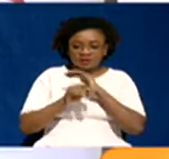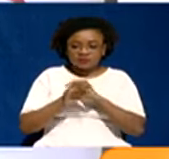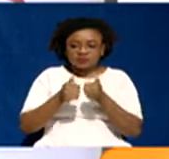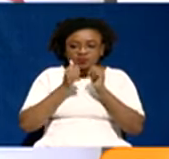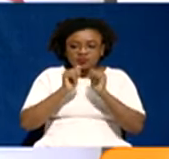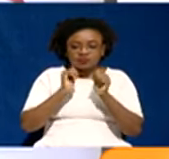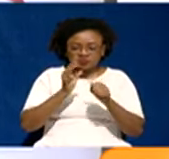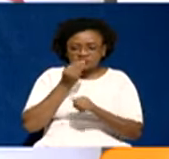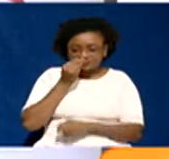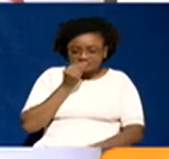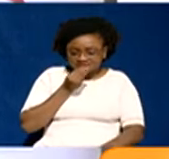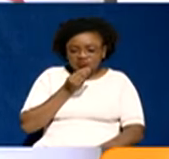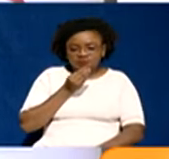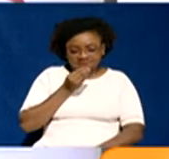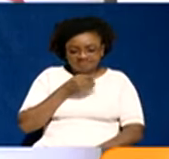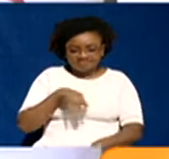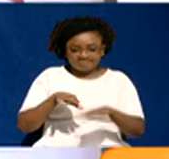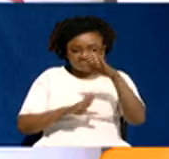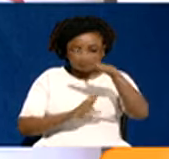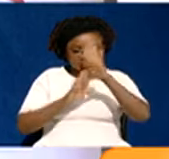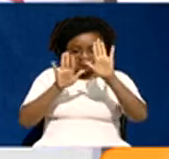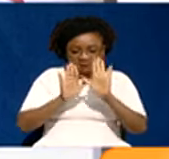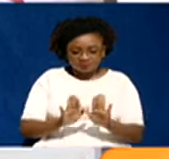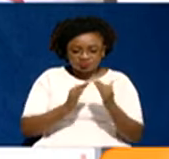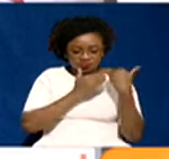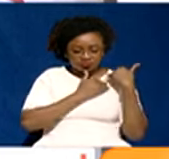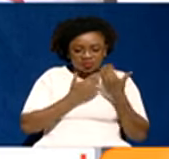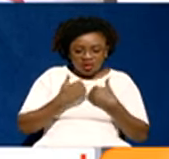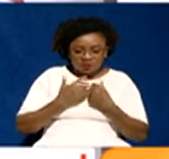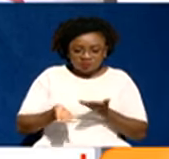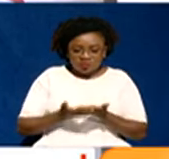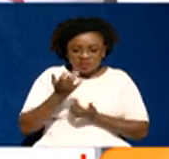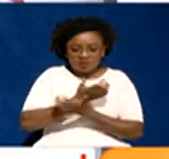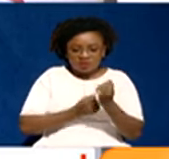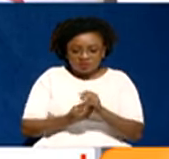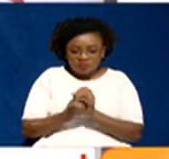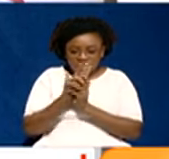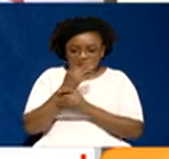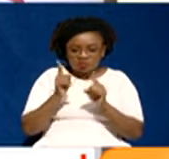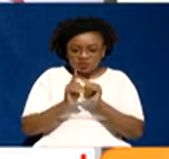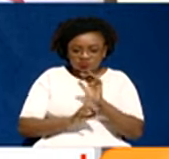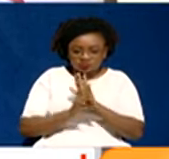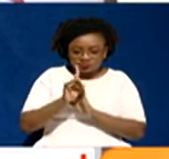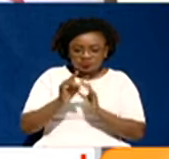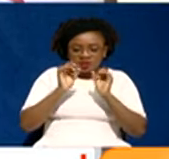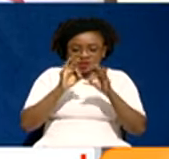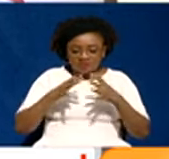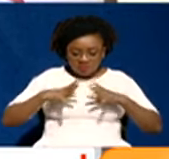plays a fundamental role in stimulating economic growth and development. A healthy